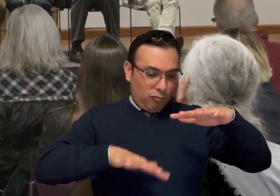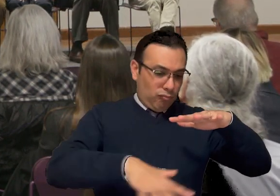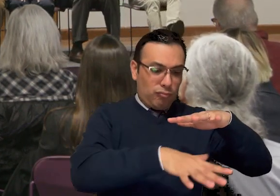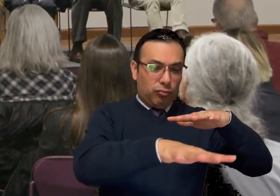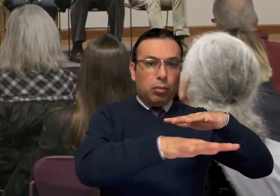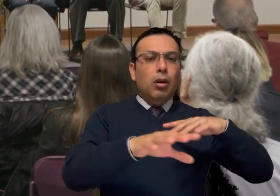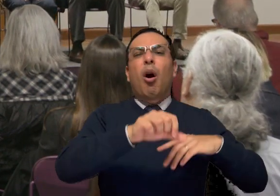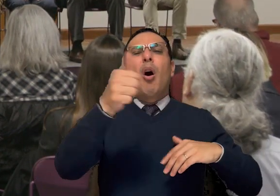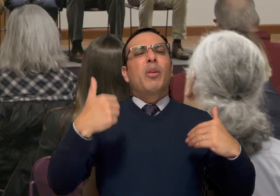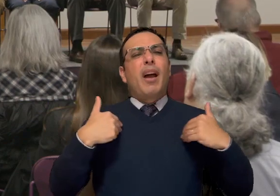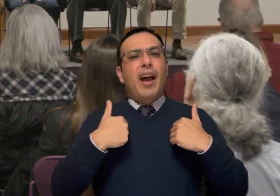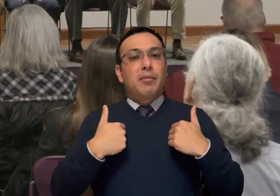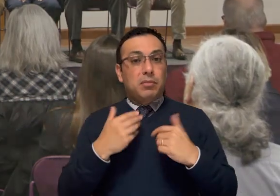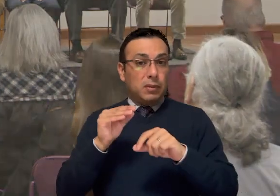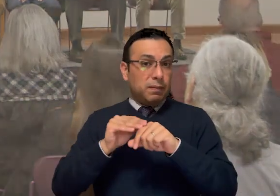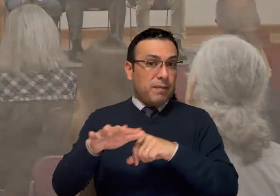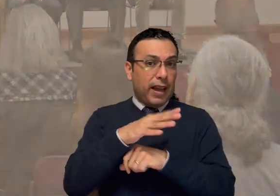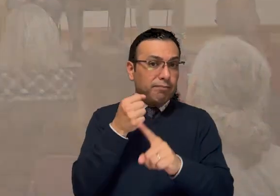Yeah, that's a good question.